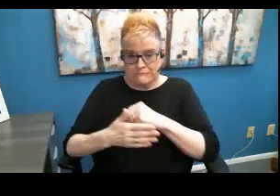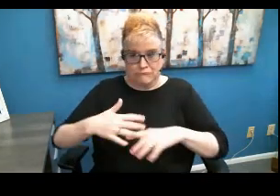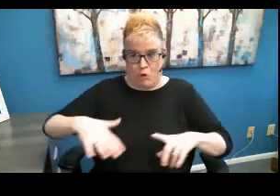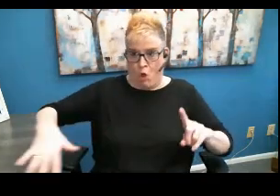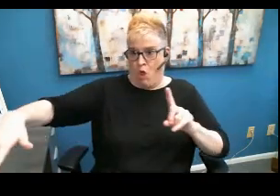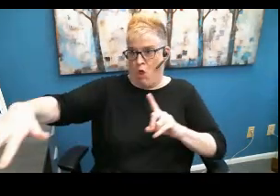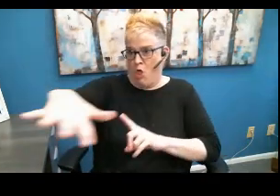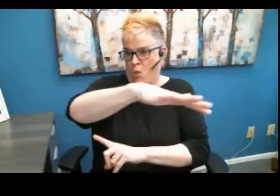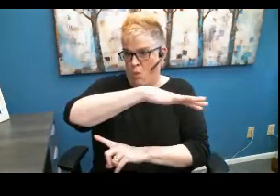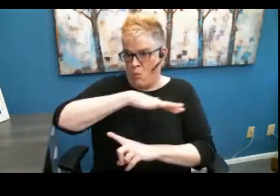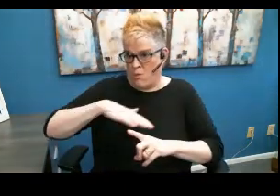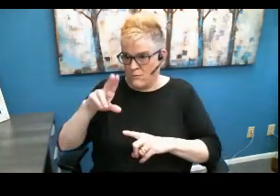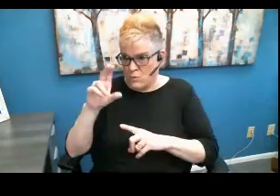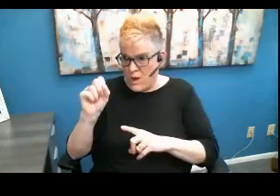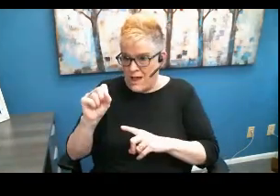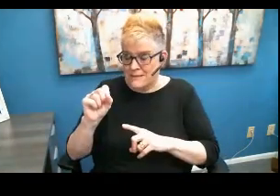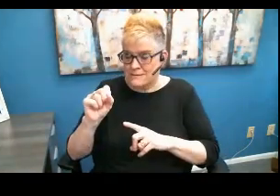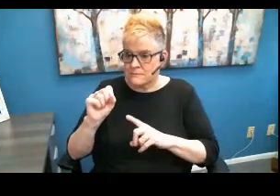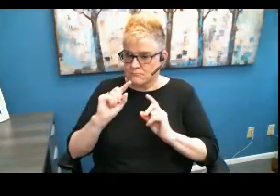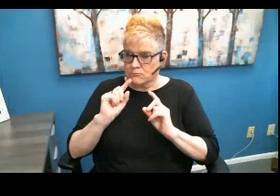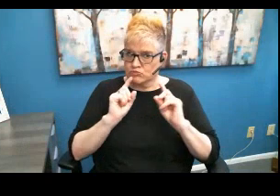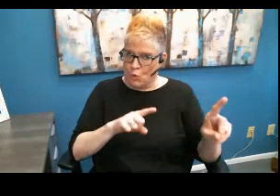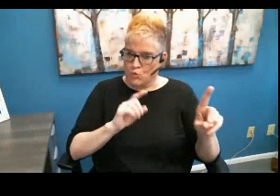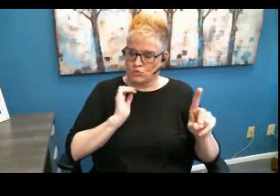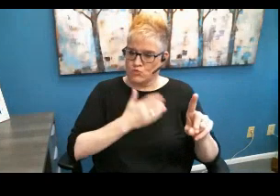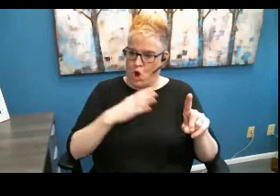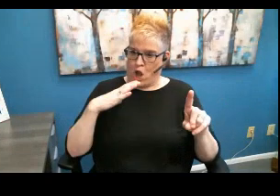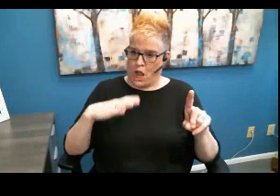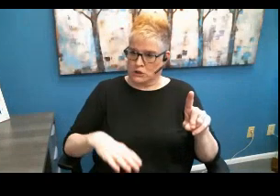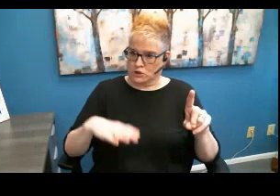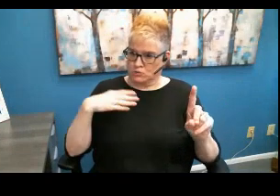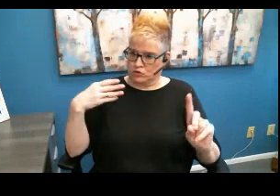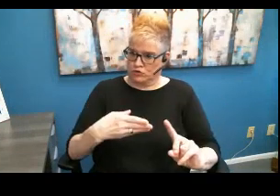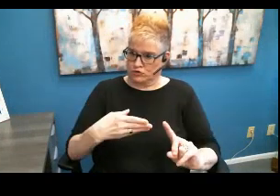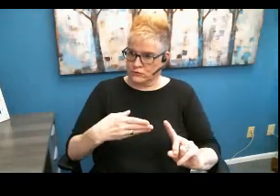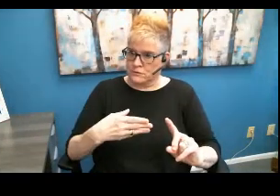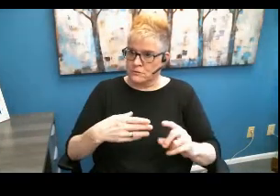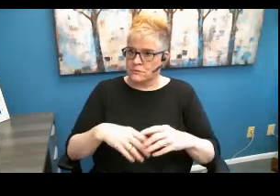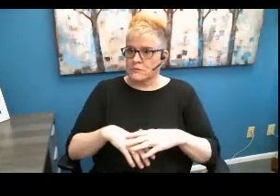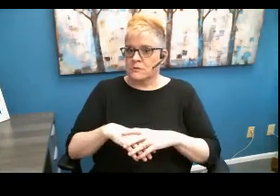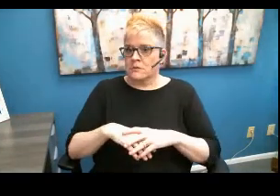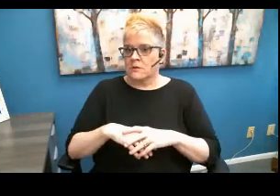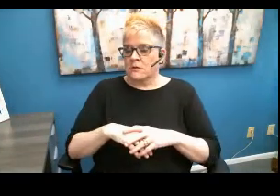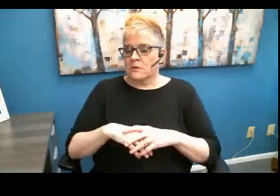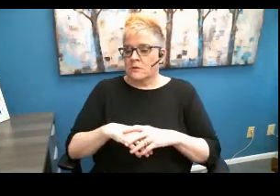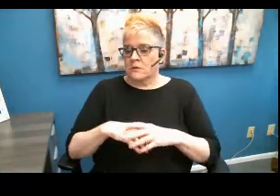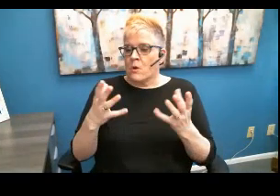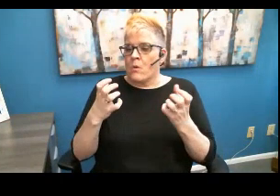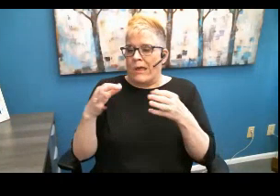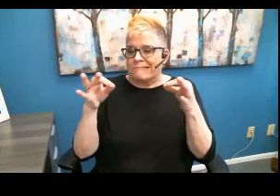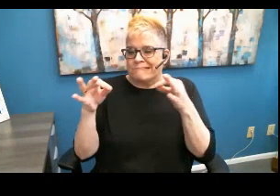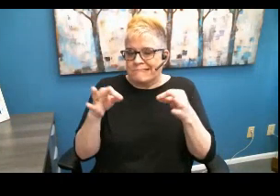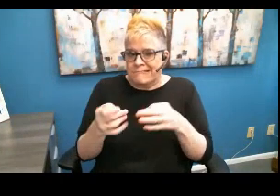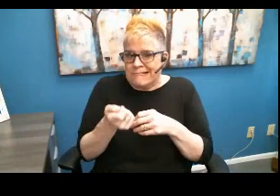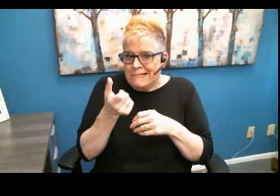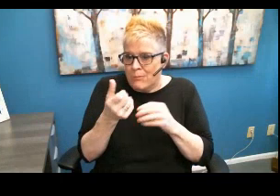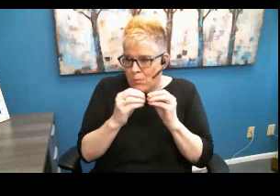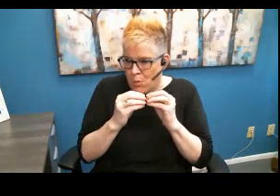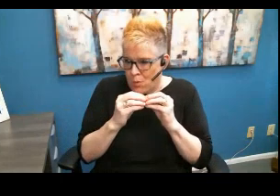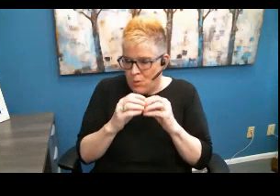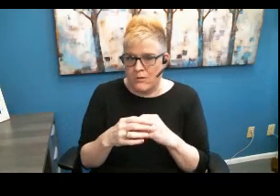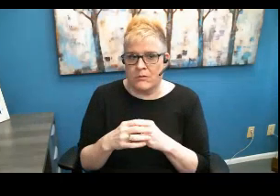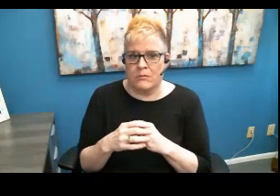that goes to where our customers are. And so I want to give a little more description here of